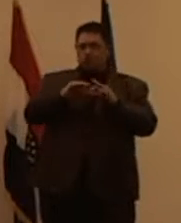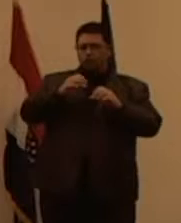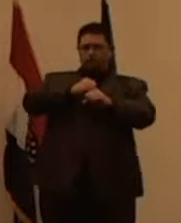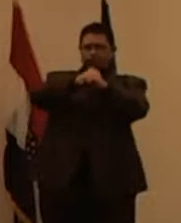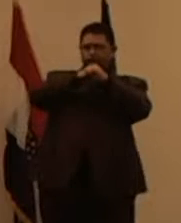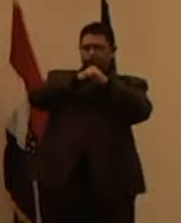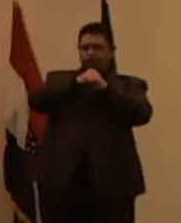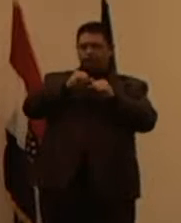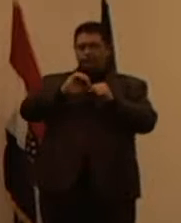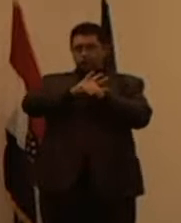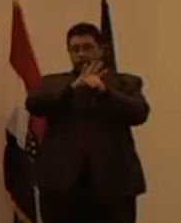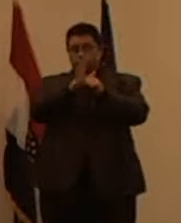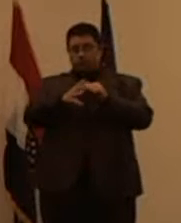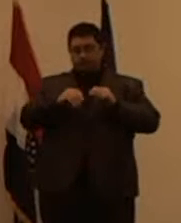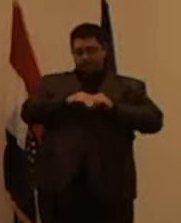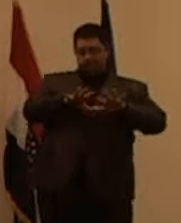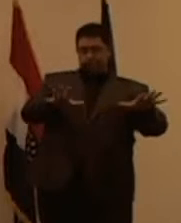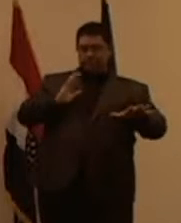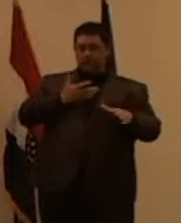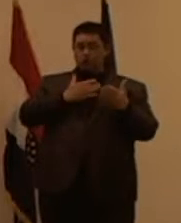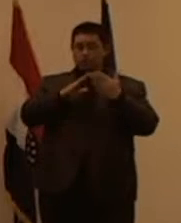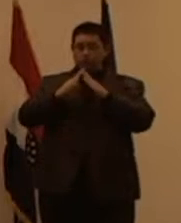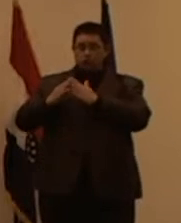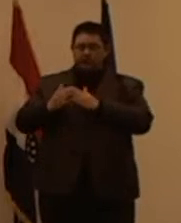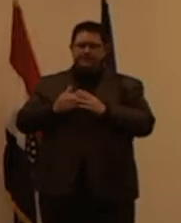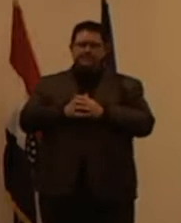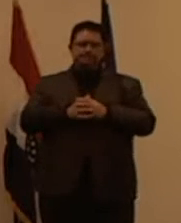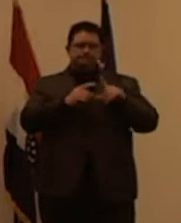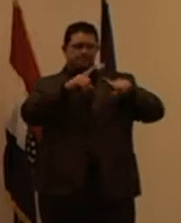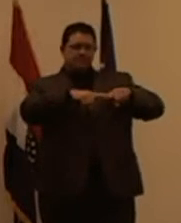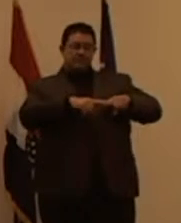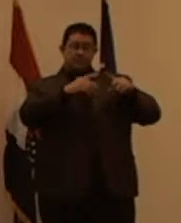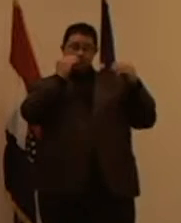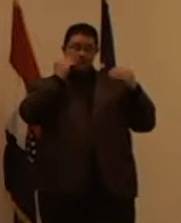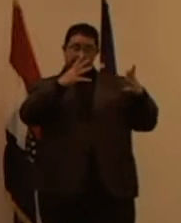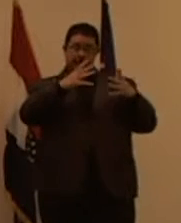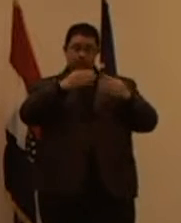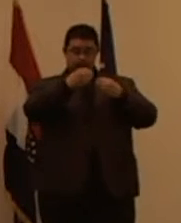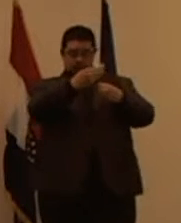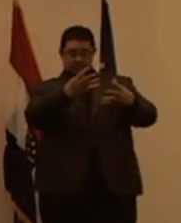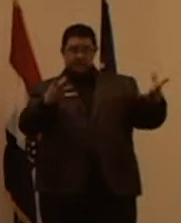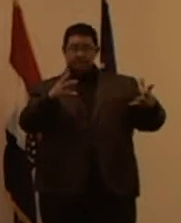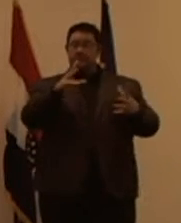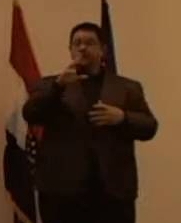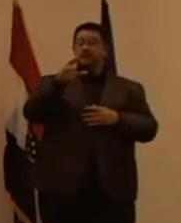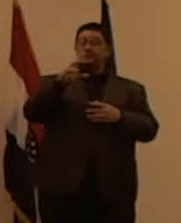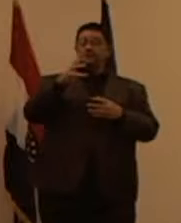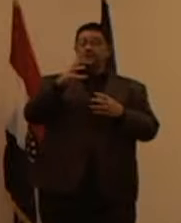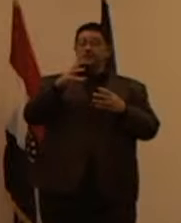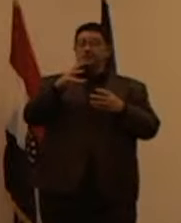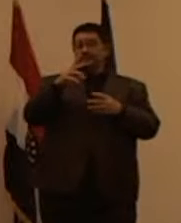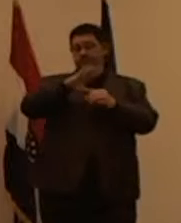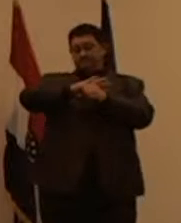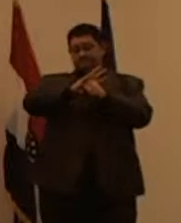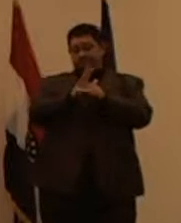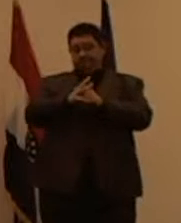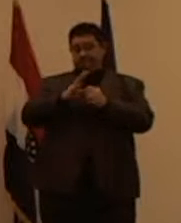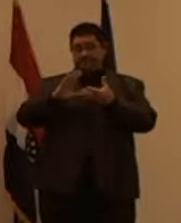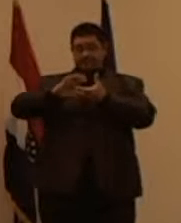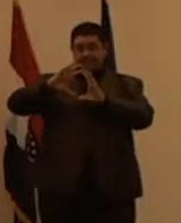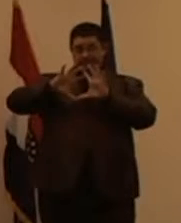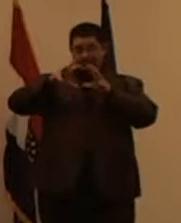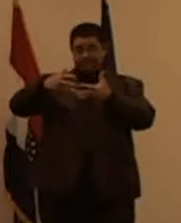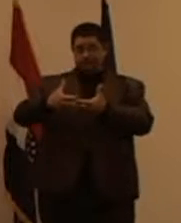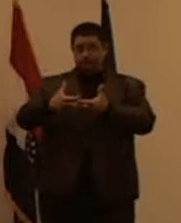in our community. Based on data released by the Pandemic Task Force and analyzed by Dr. Christopher Prenner